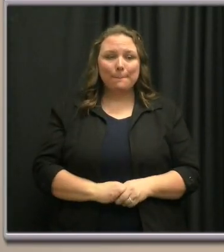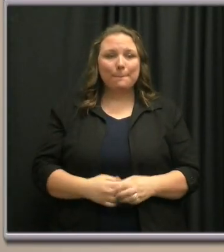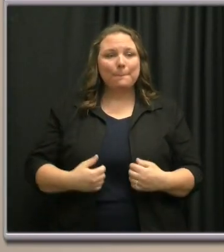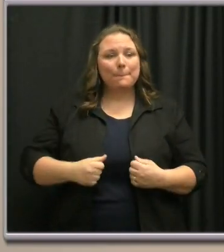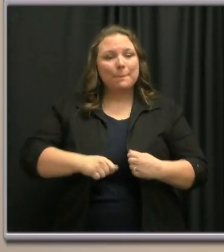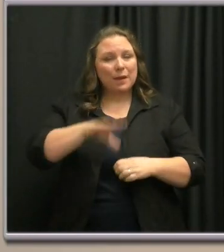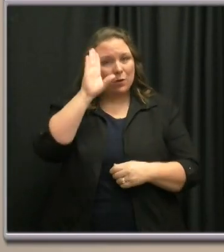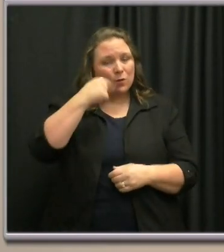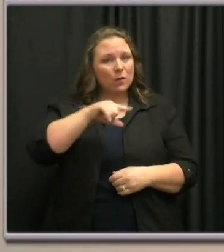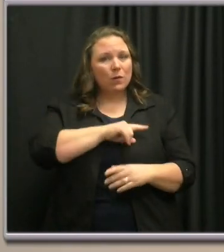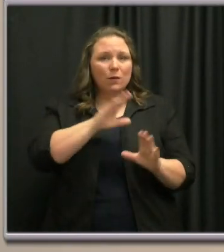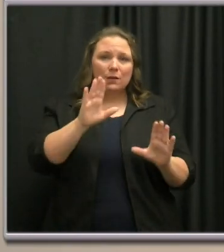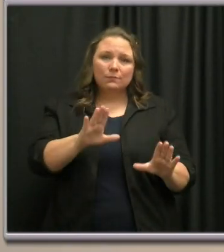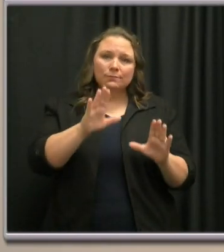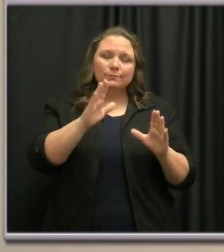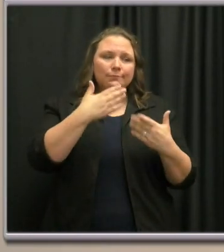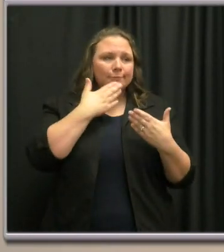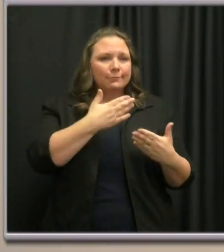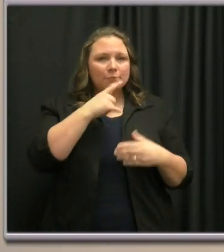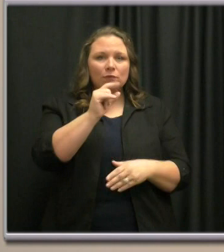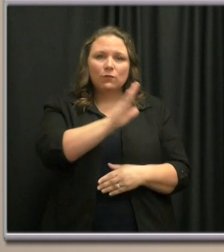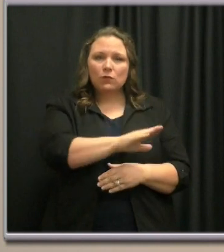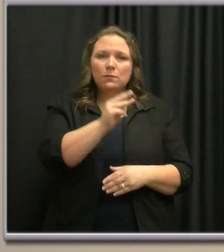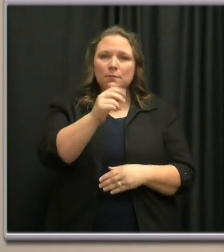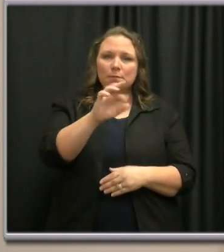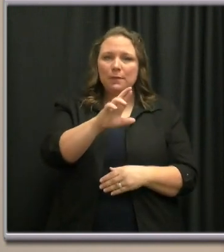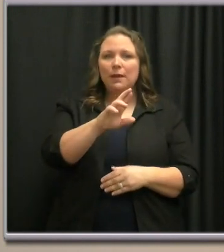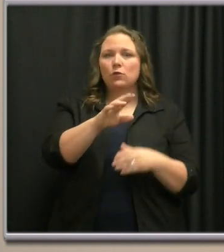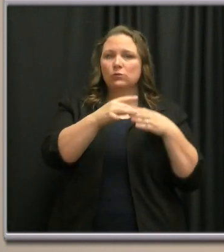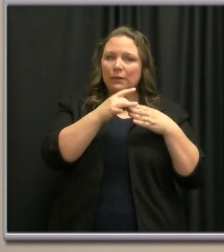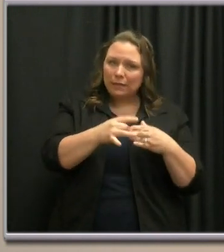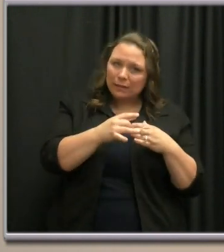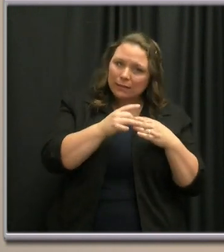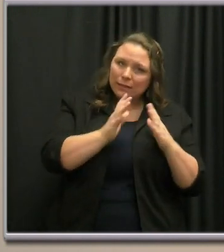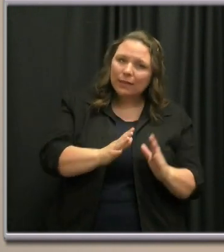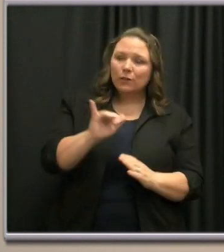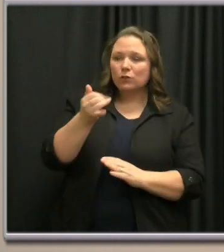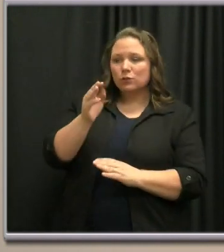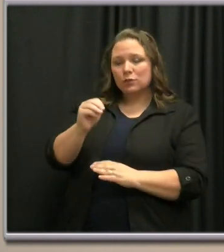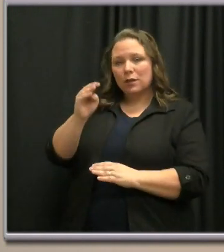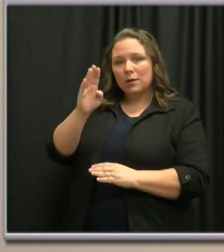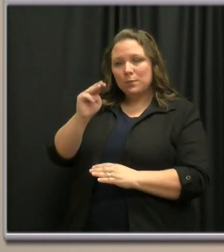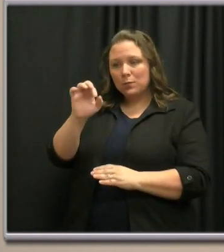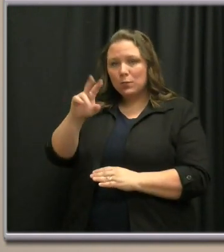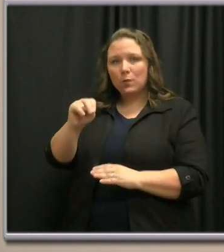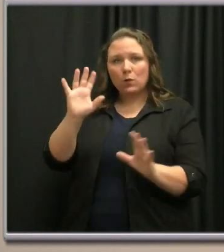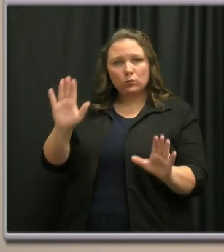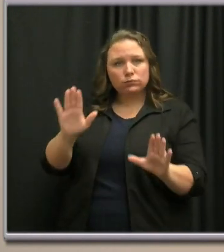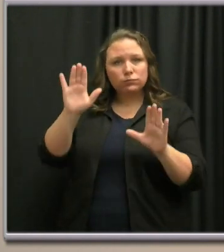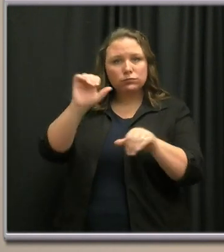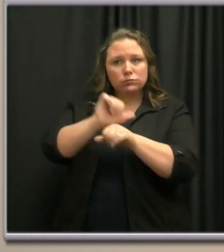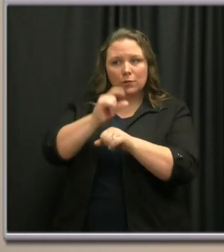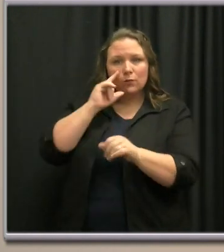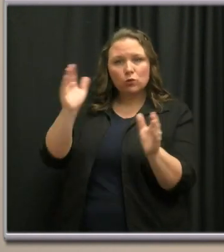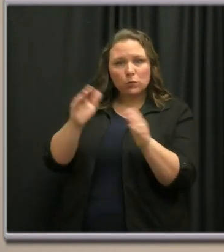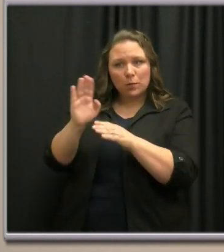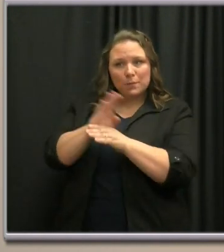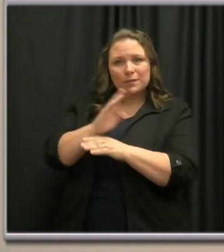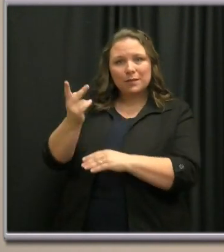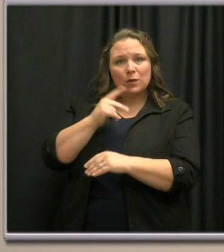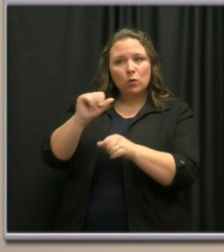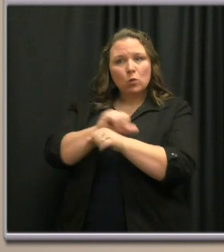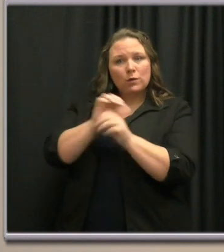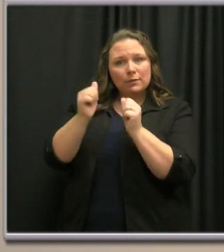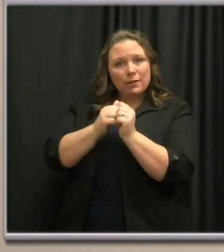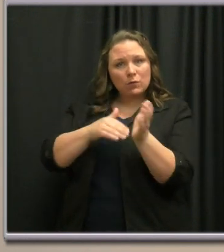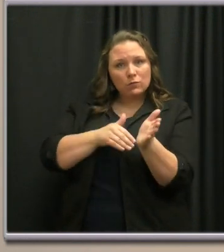grateful for Mayor Cooper's leadership. Jim Brown is doing a terrific job for small business. We work together frequently. And